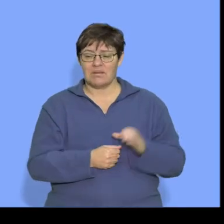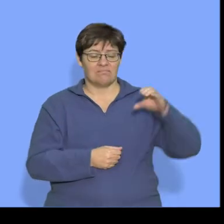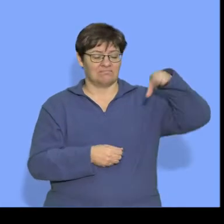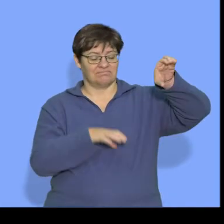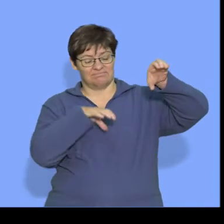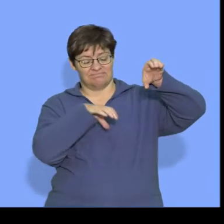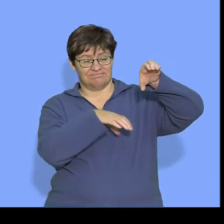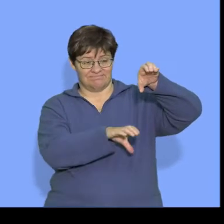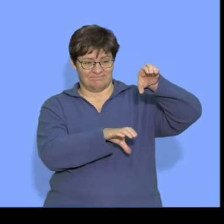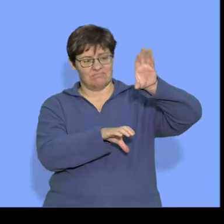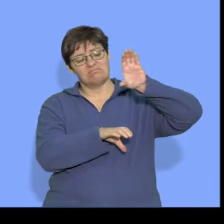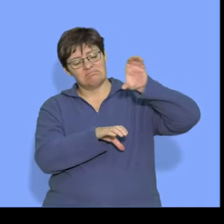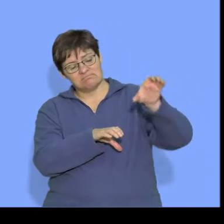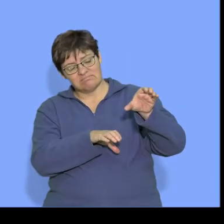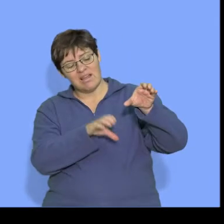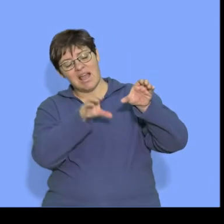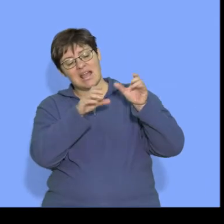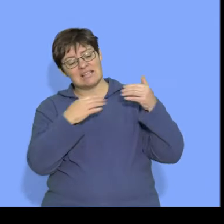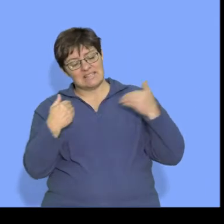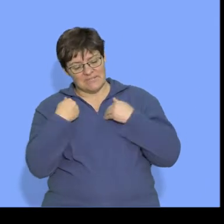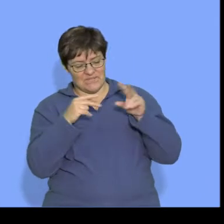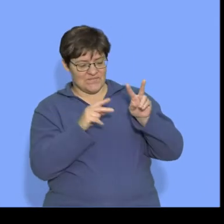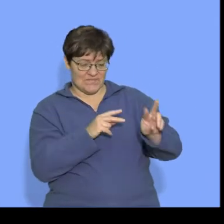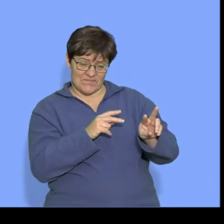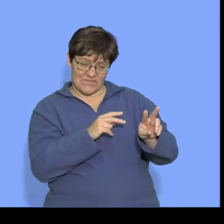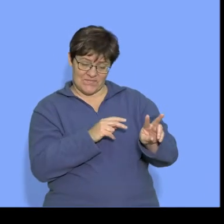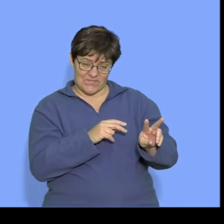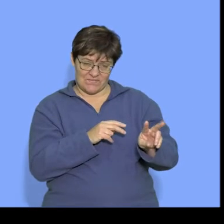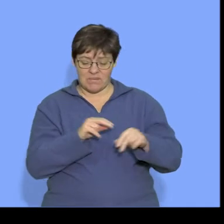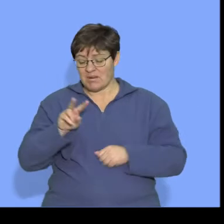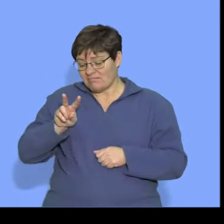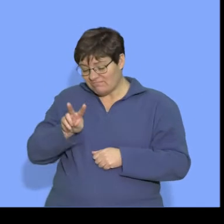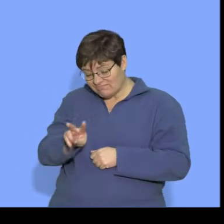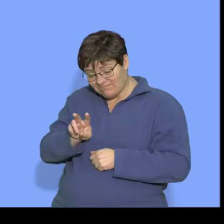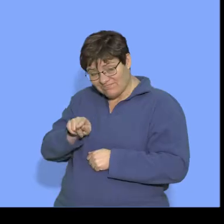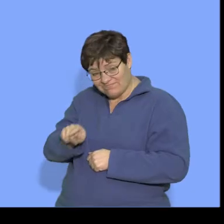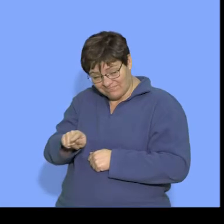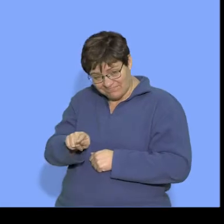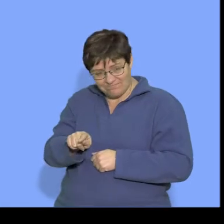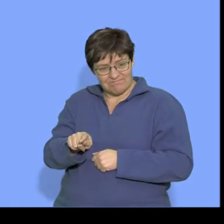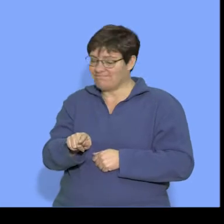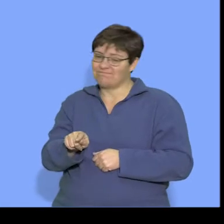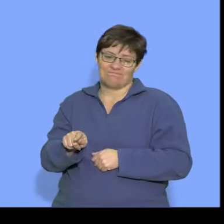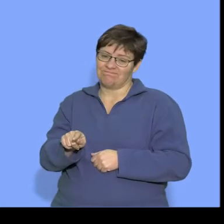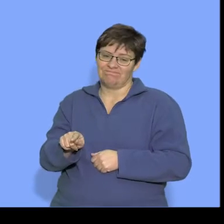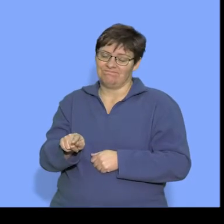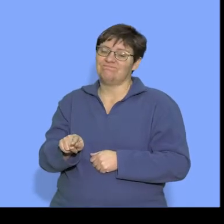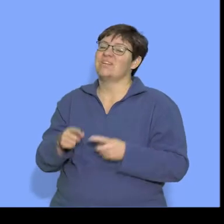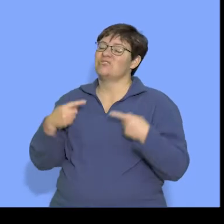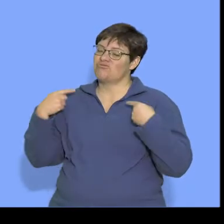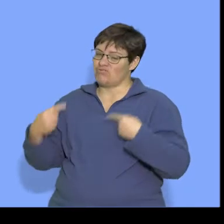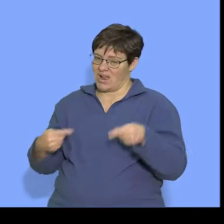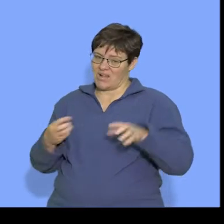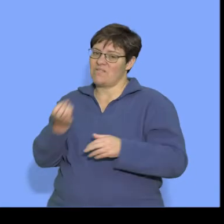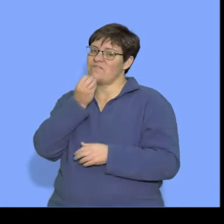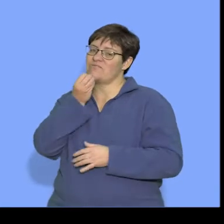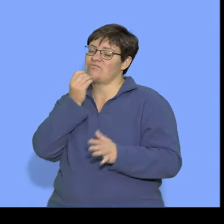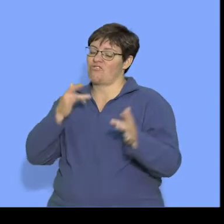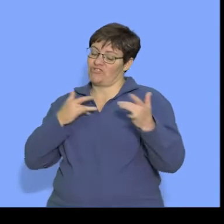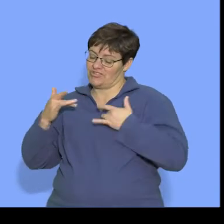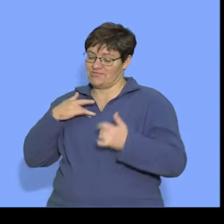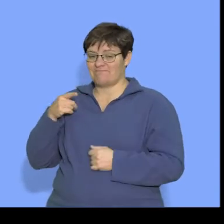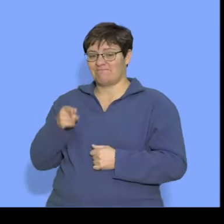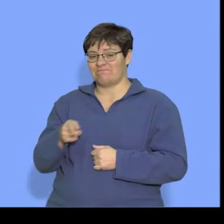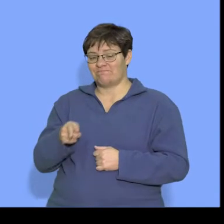that are significantly safe. However, these 2 are the levels that are of concern. And we find